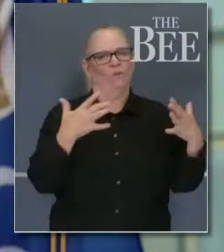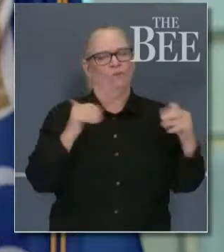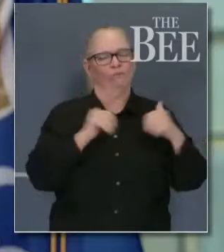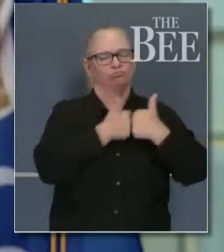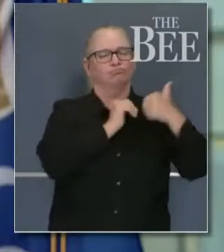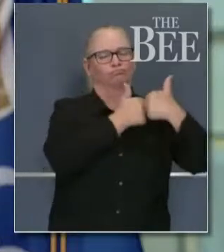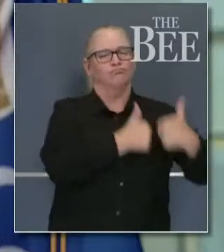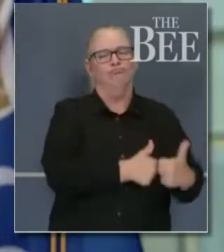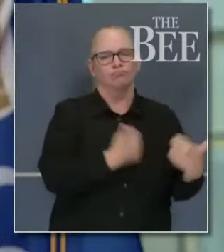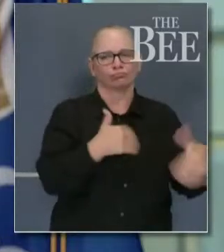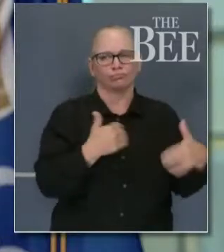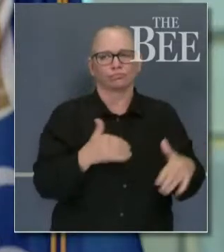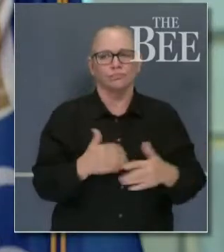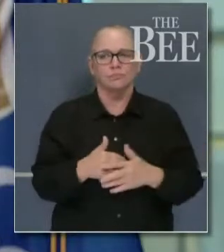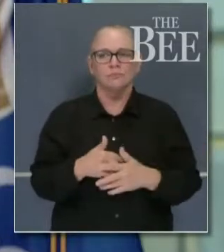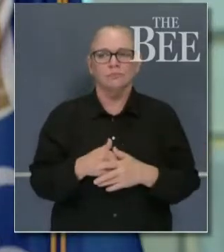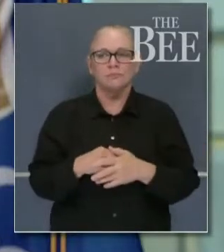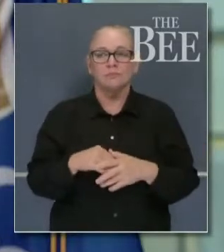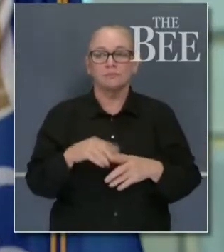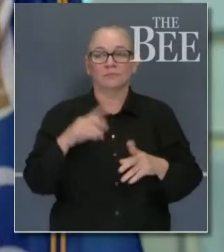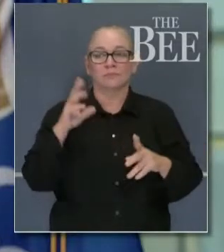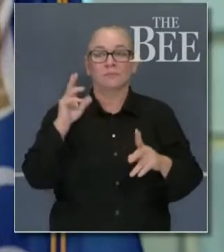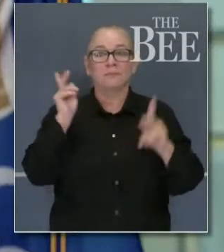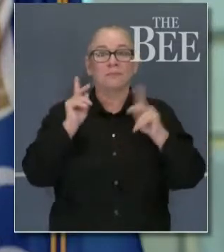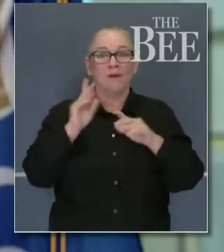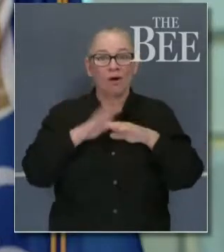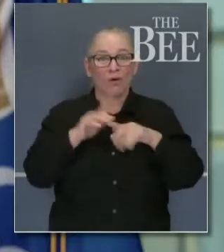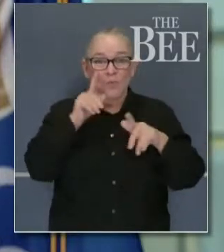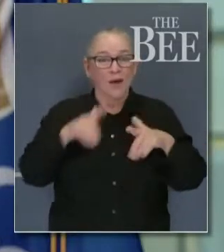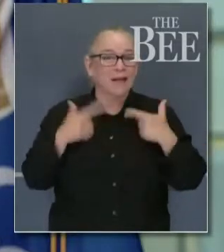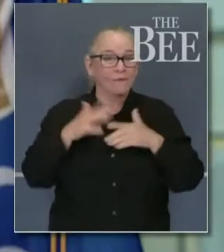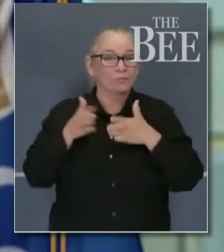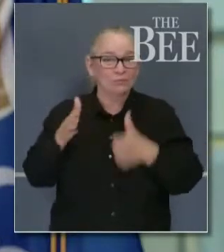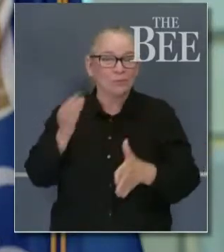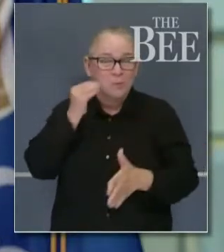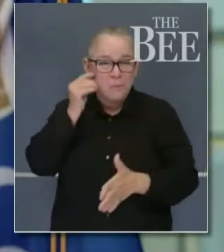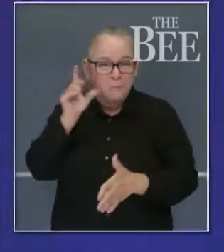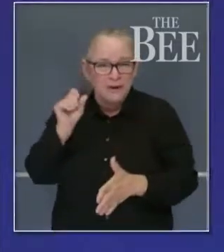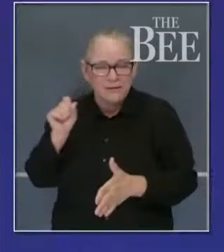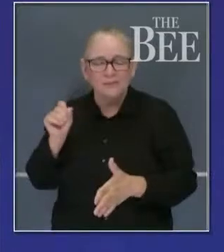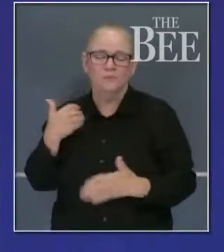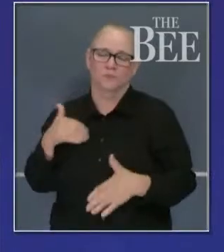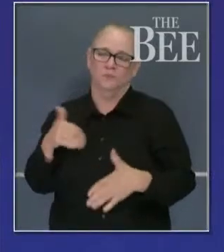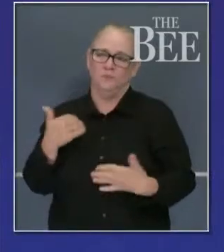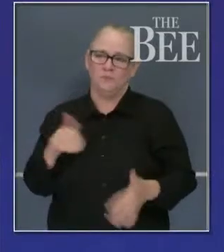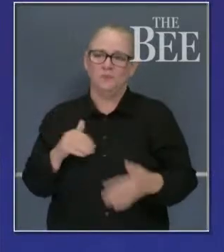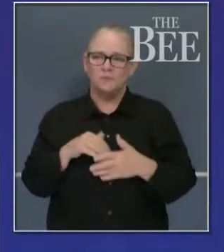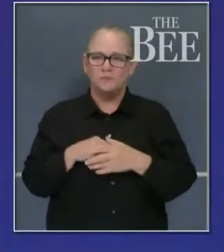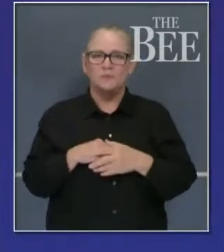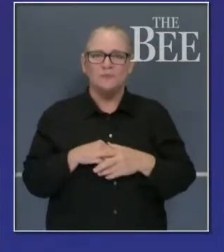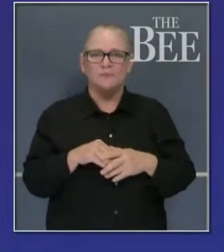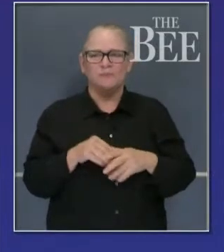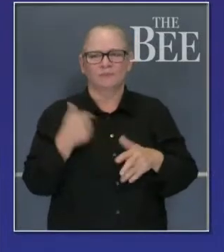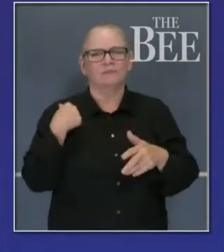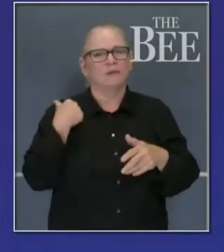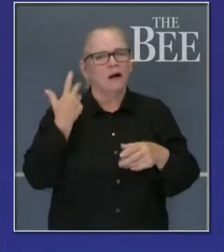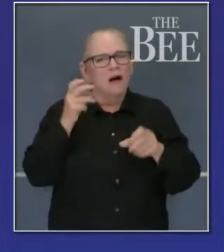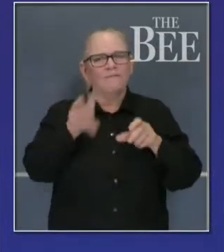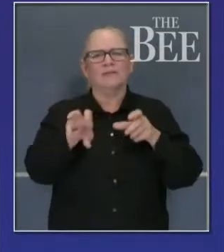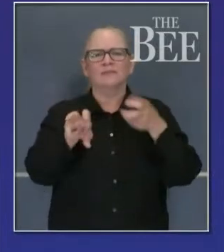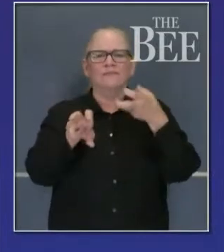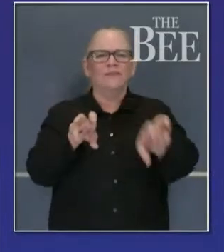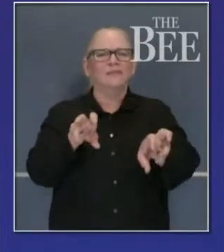on the streets of the state of California. I want to remind people very briefly that we are making historic investments in